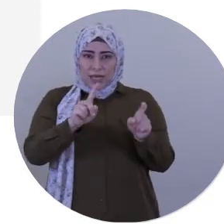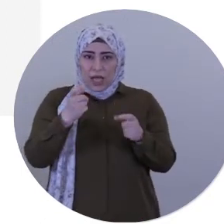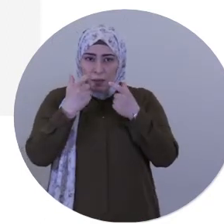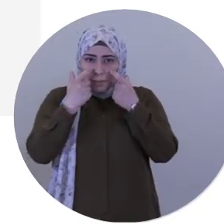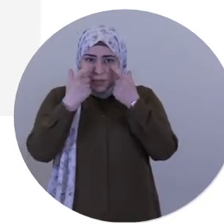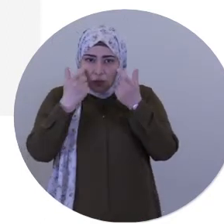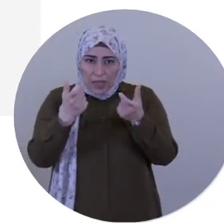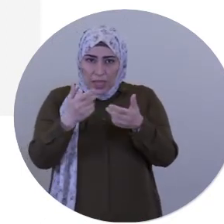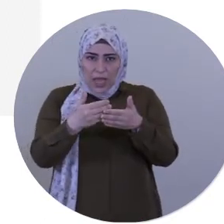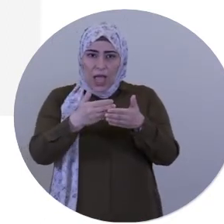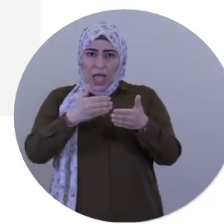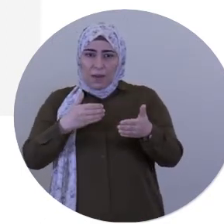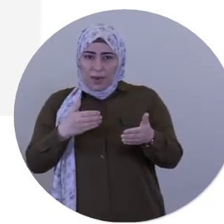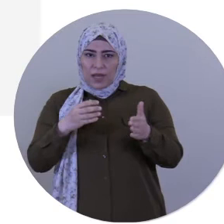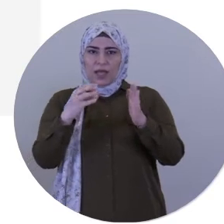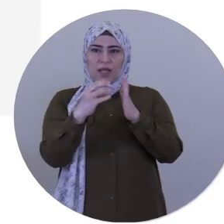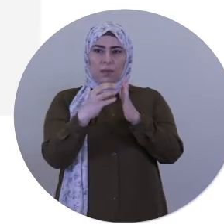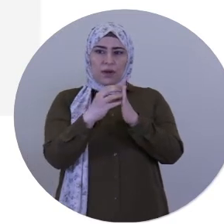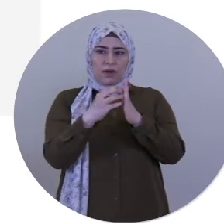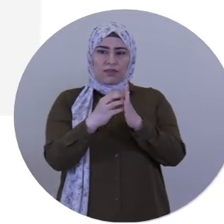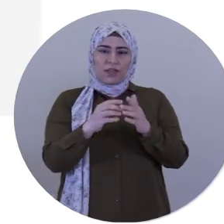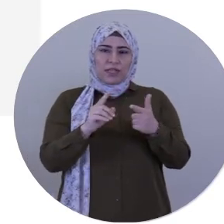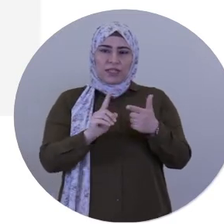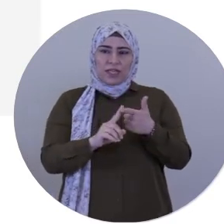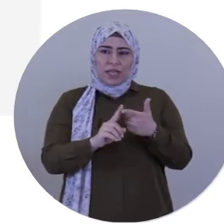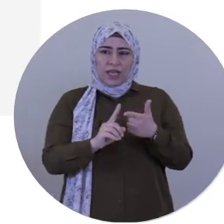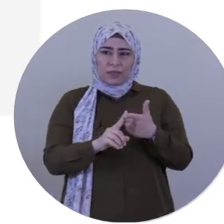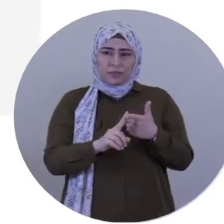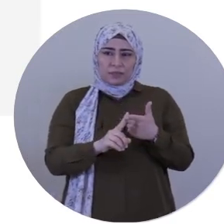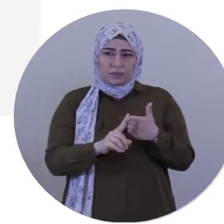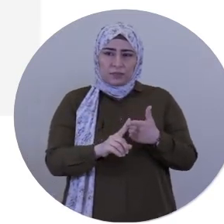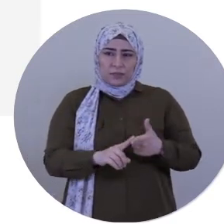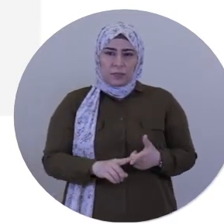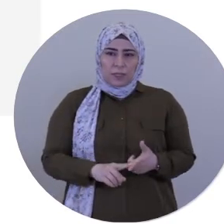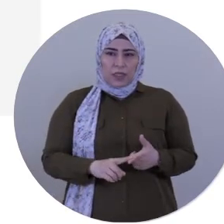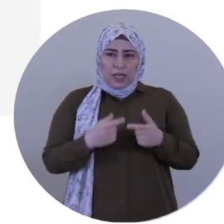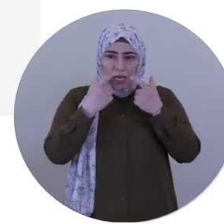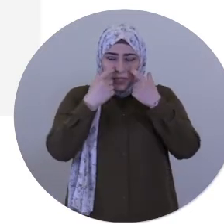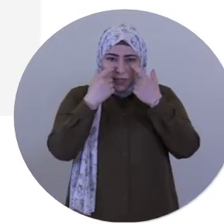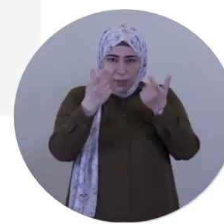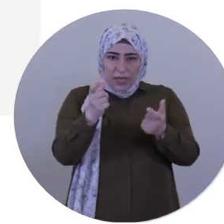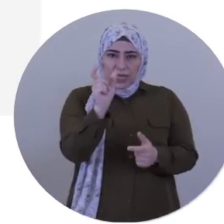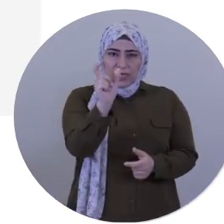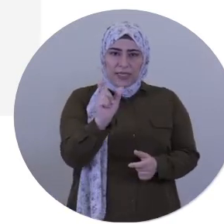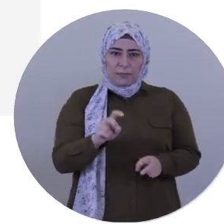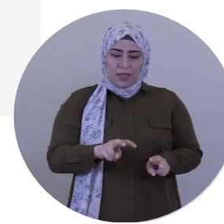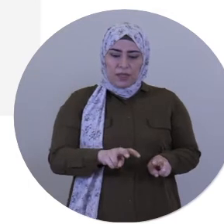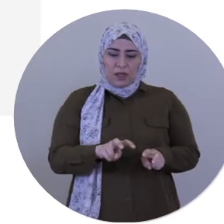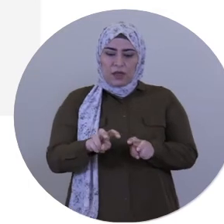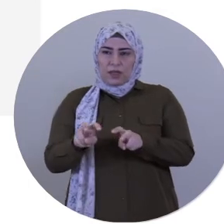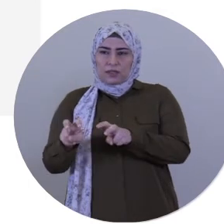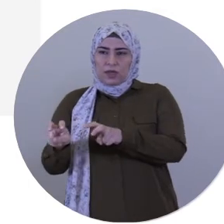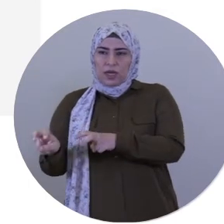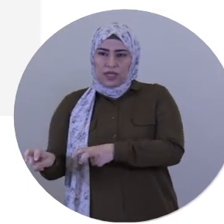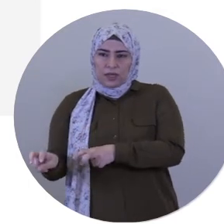sentence of every paragraph. Pay attention to the transition words and discuss the meaning as if you were talking